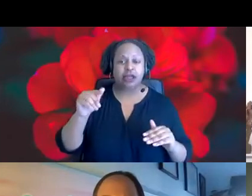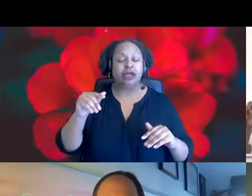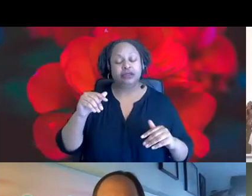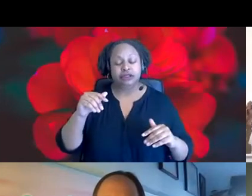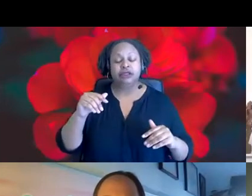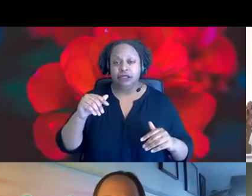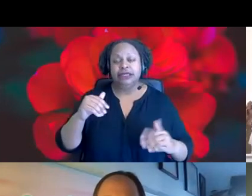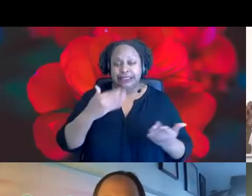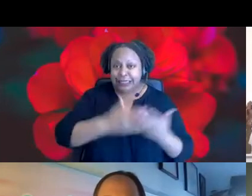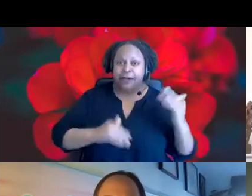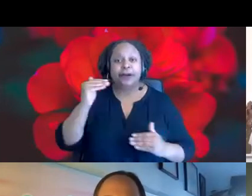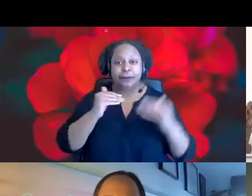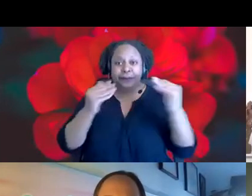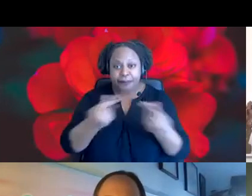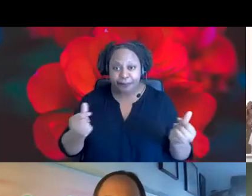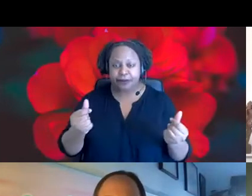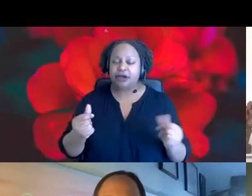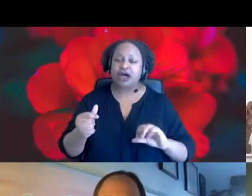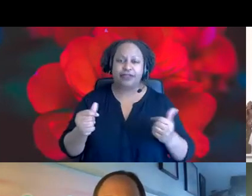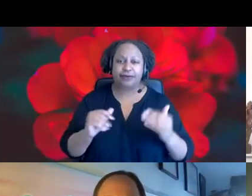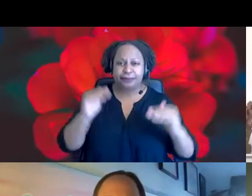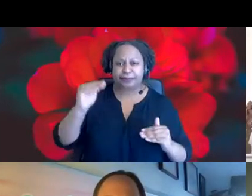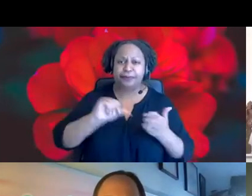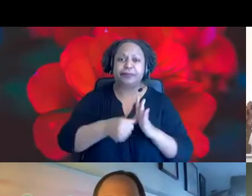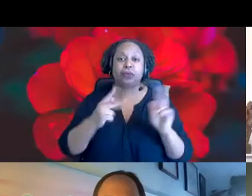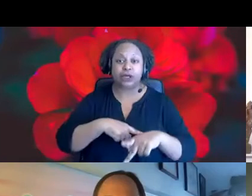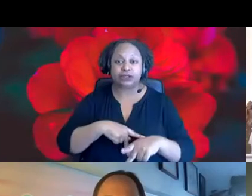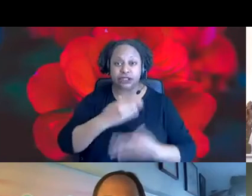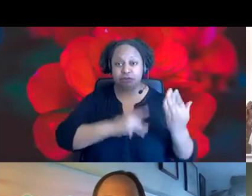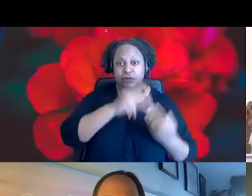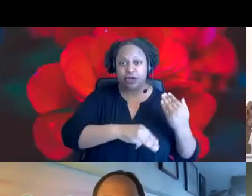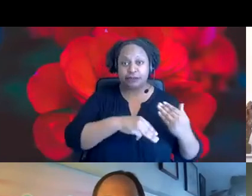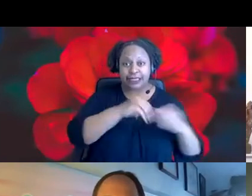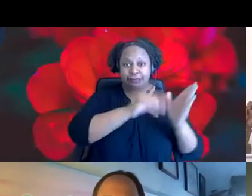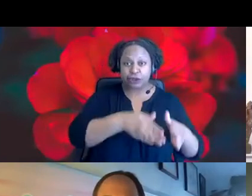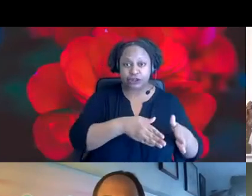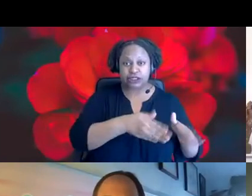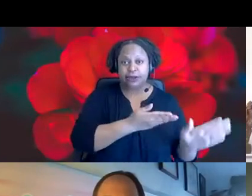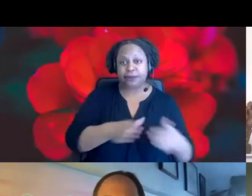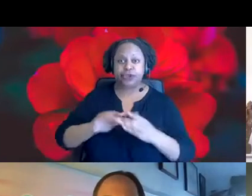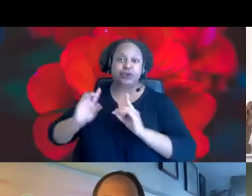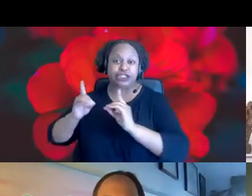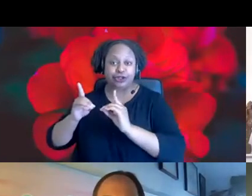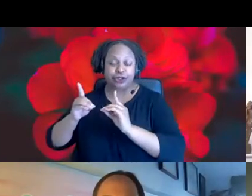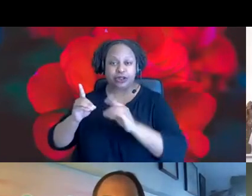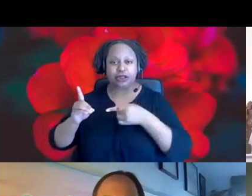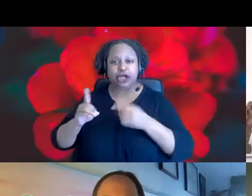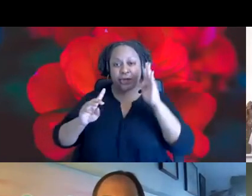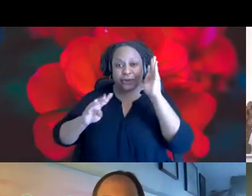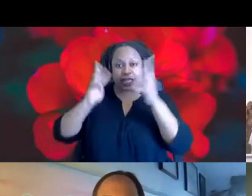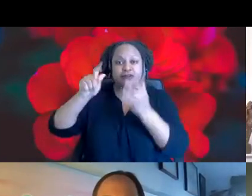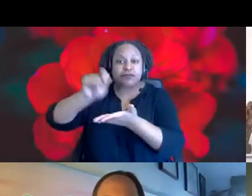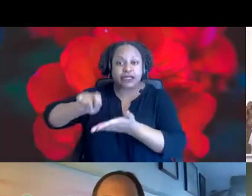So a couple of programs that we've shifted from the physical space to the digital space is a creative